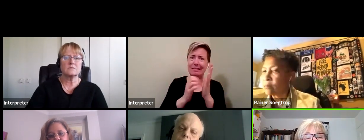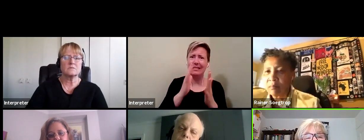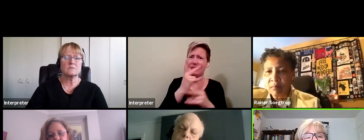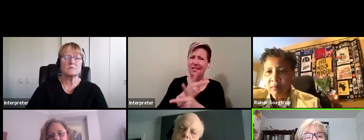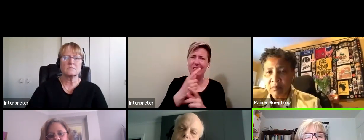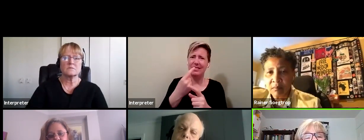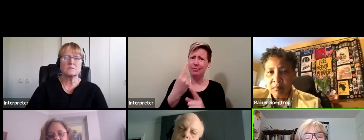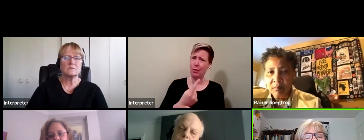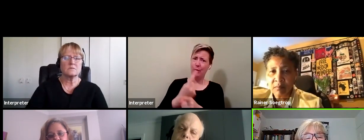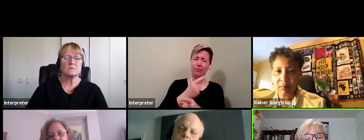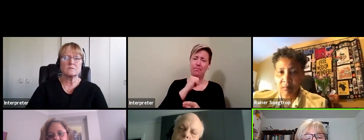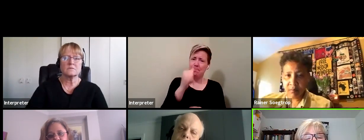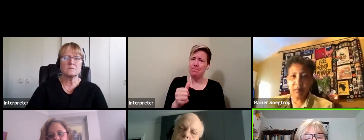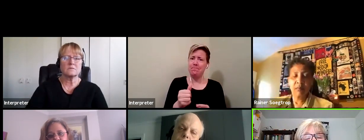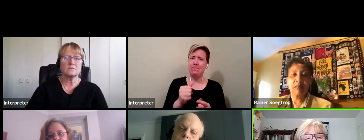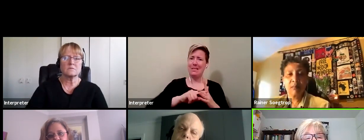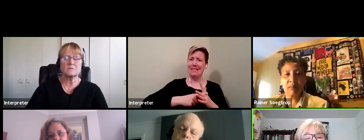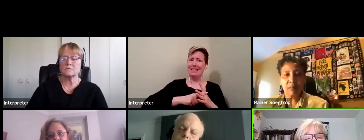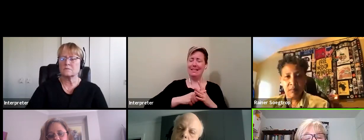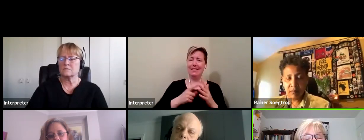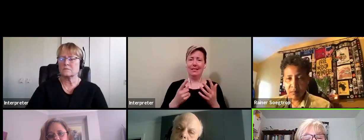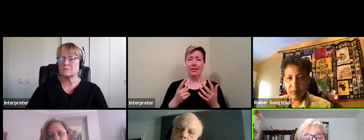this has gone to,